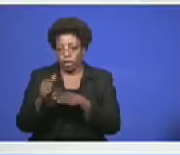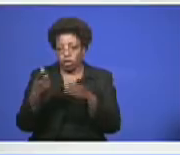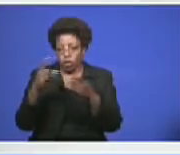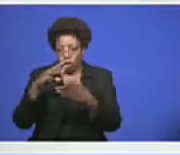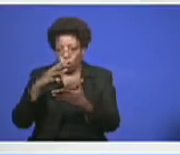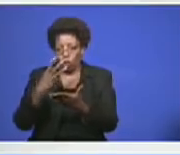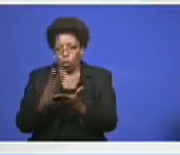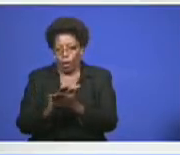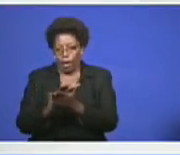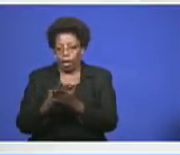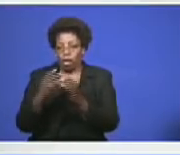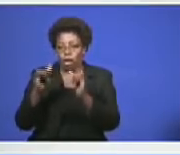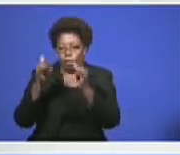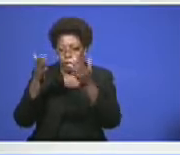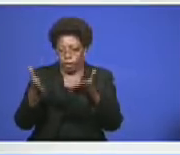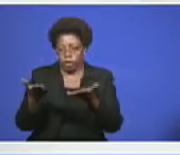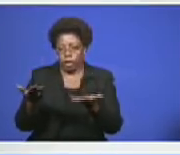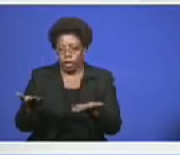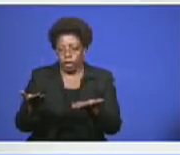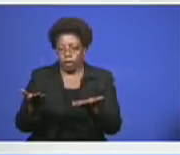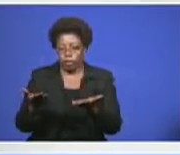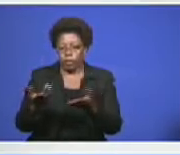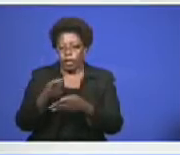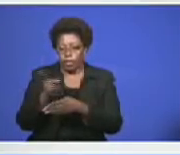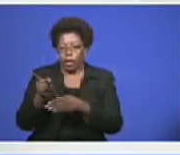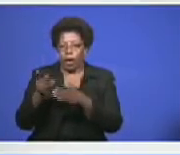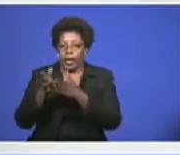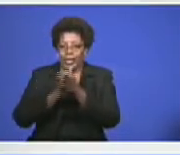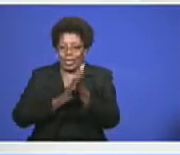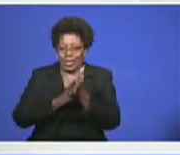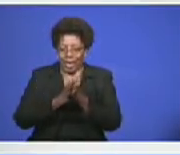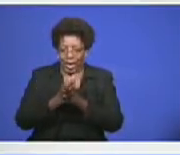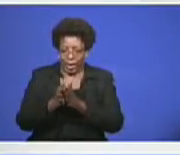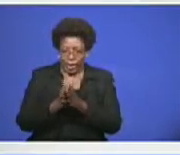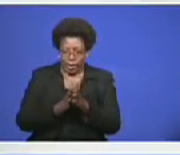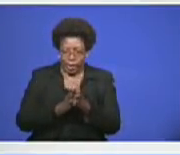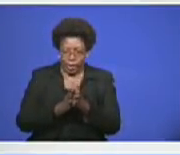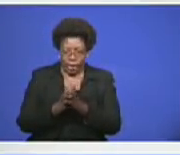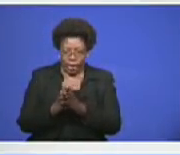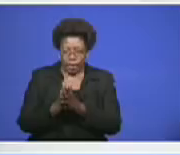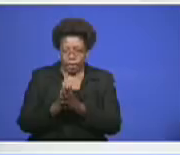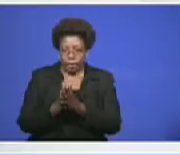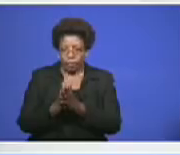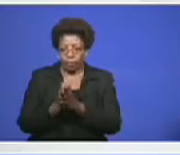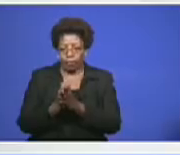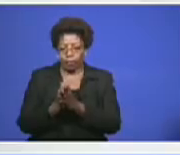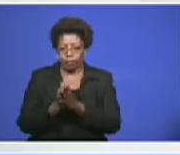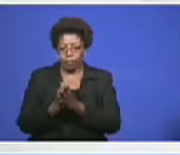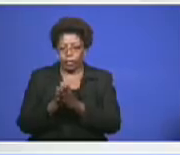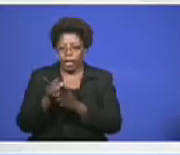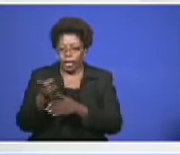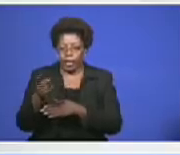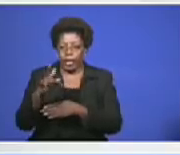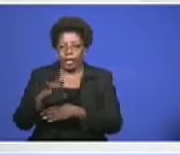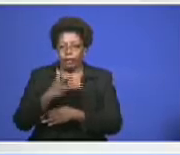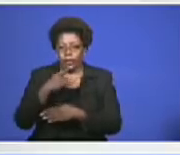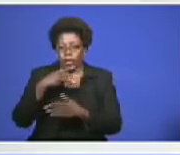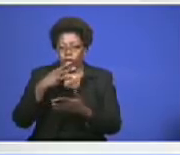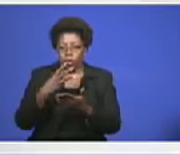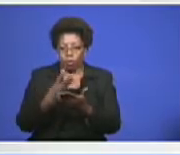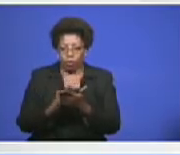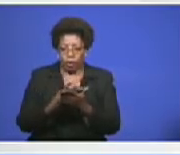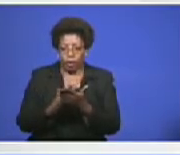players are in town. The guys are excited. The players feel good. Well, they feel very, very good about